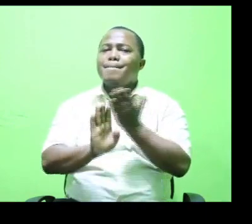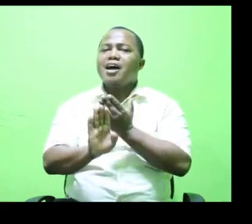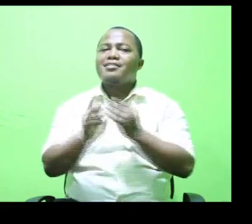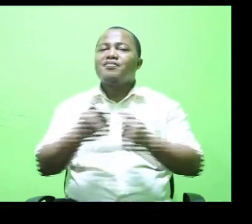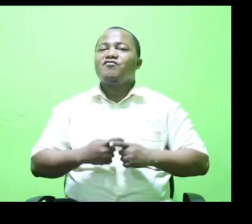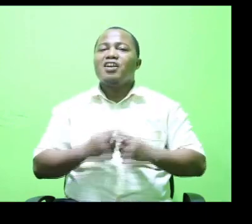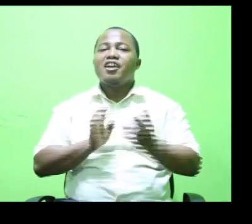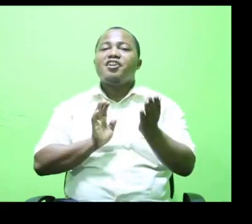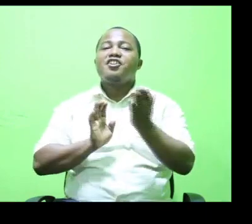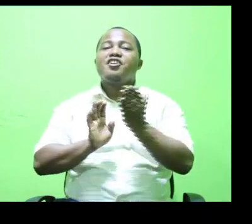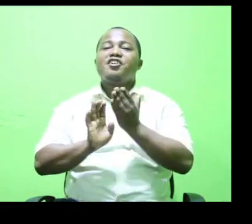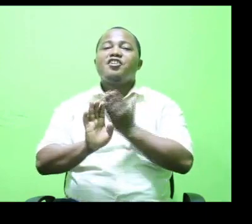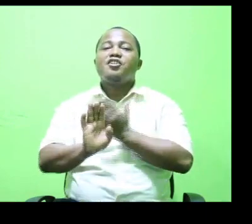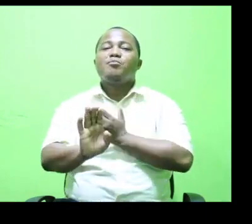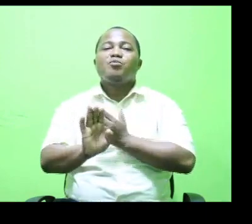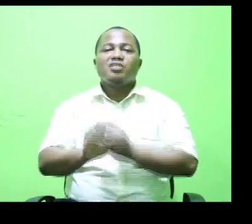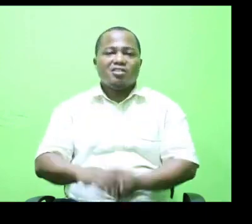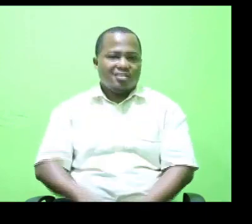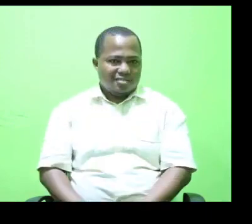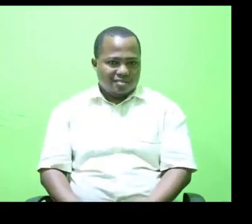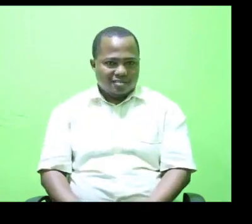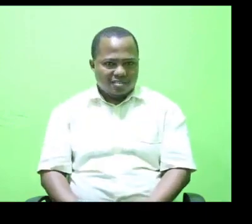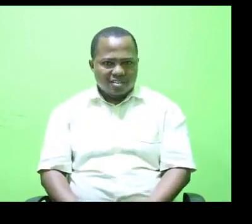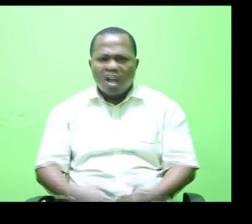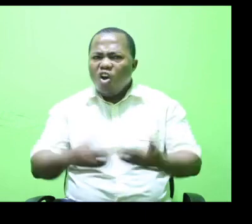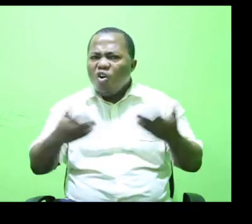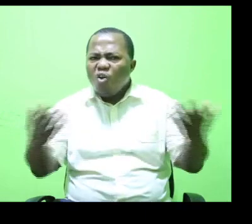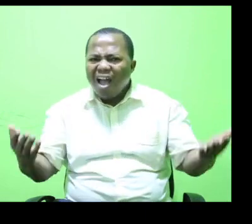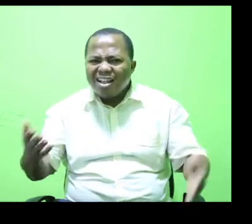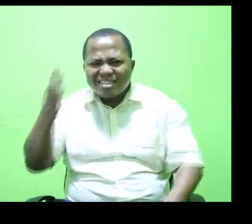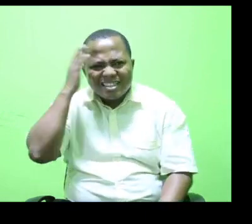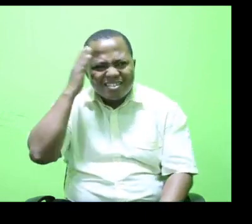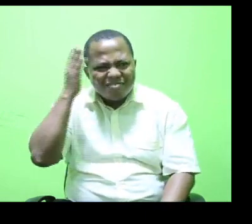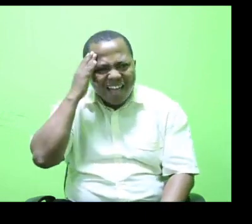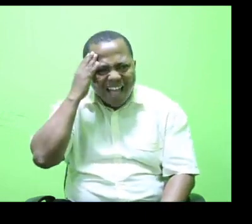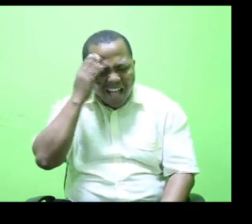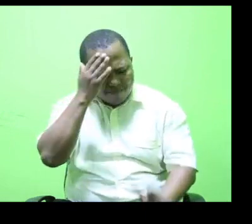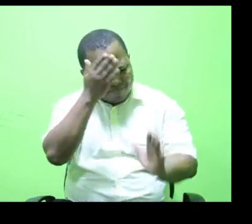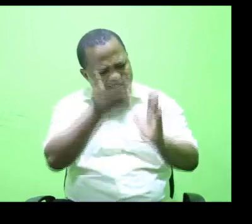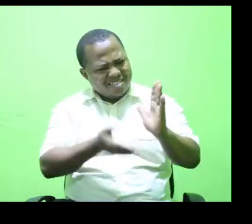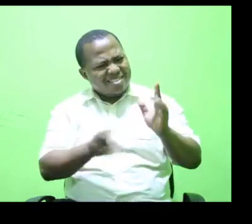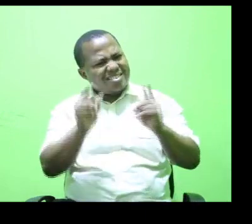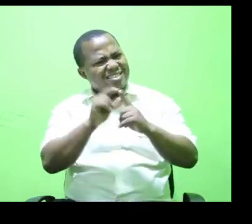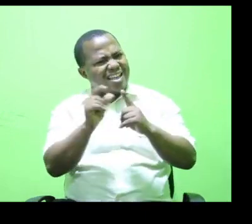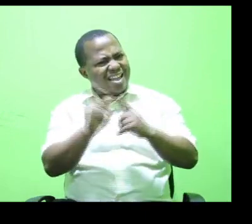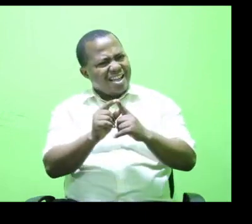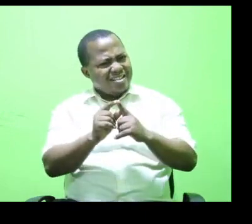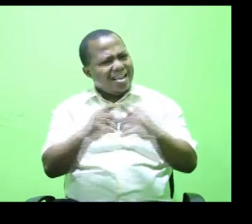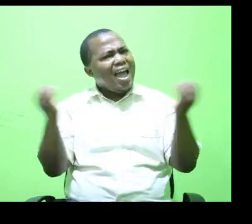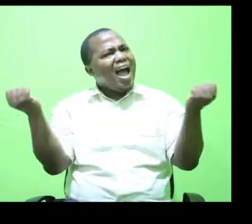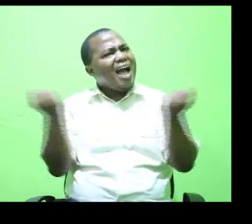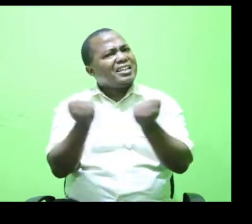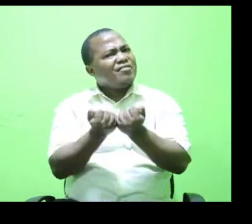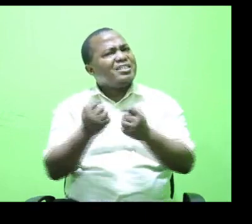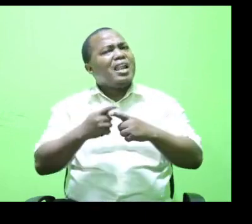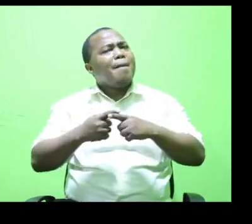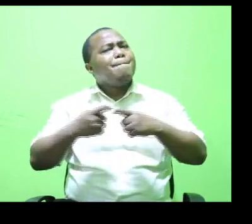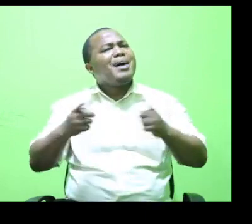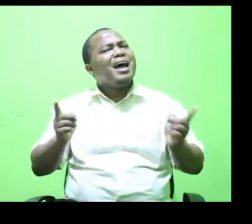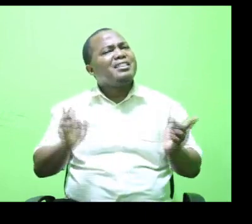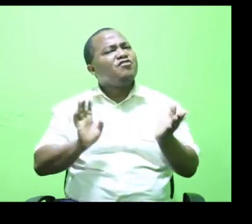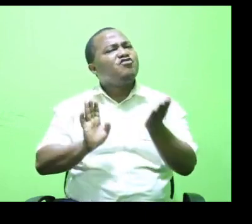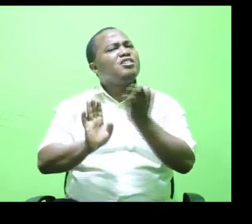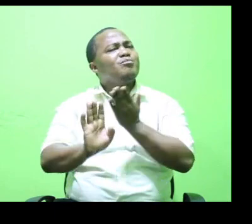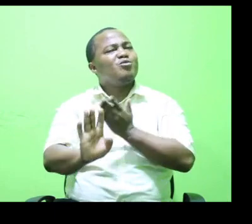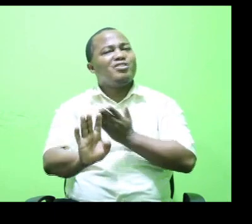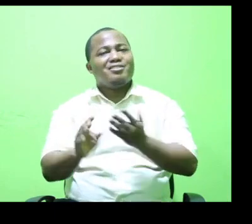passive immunity. What do you understand by this term, artificial